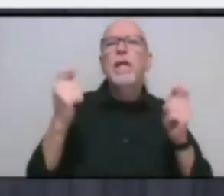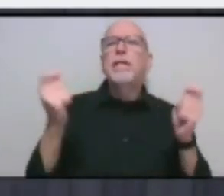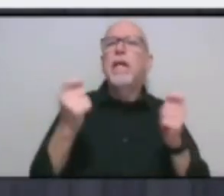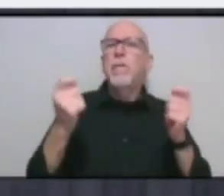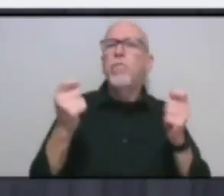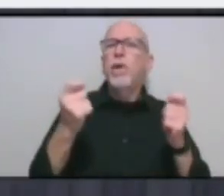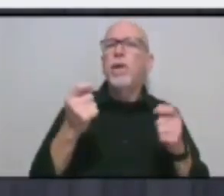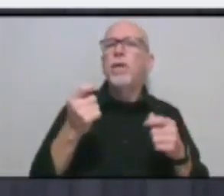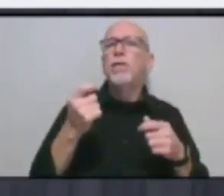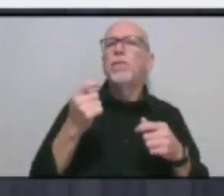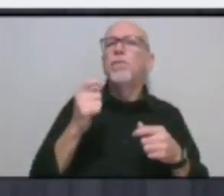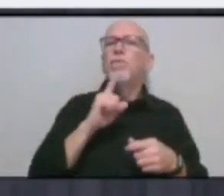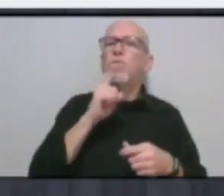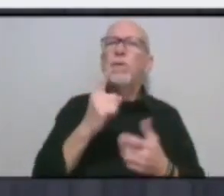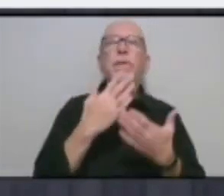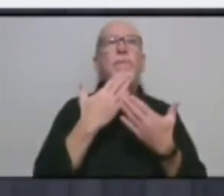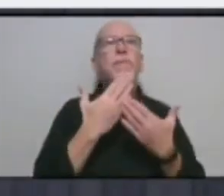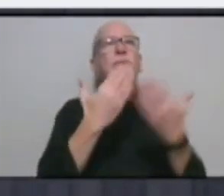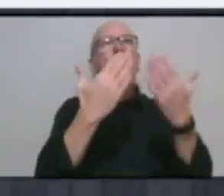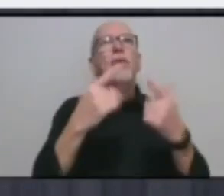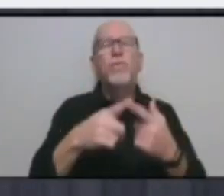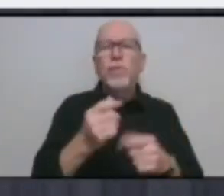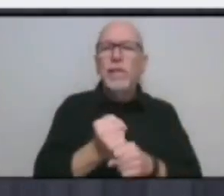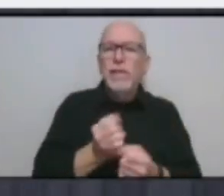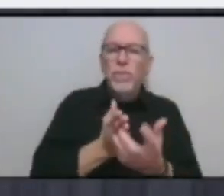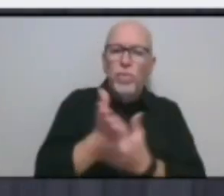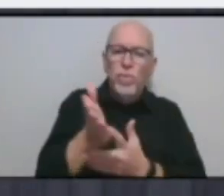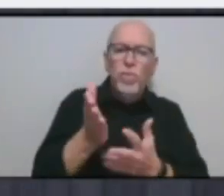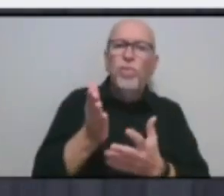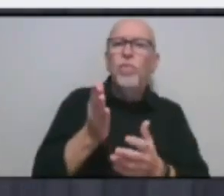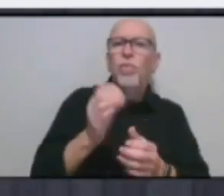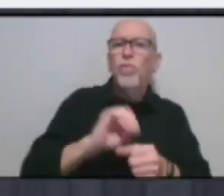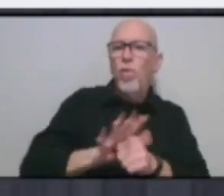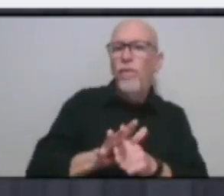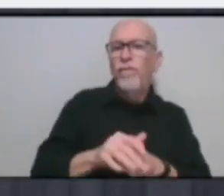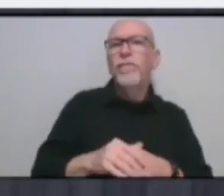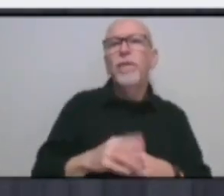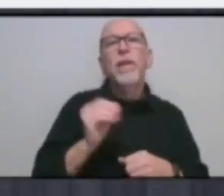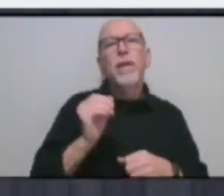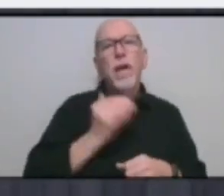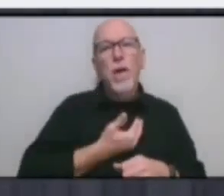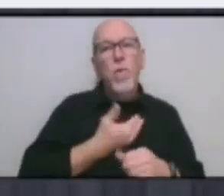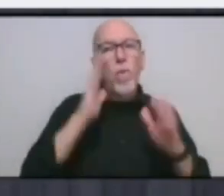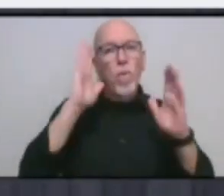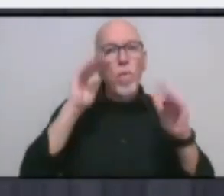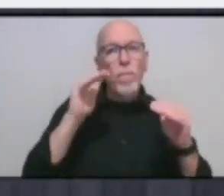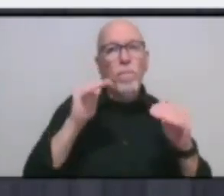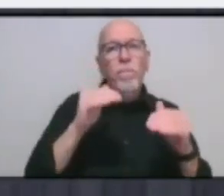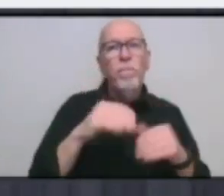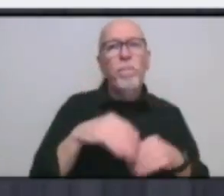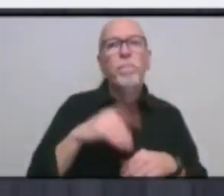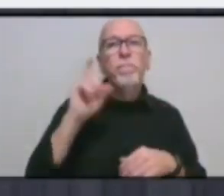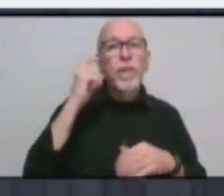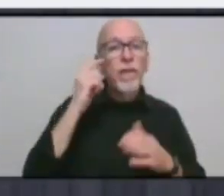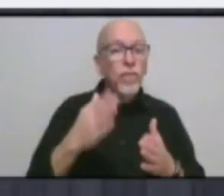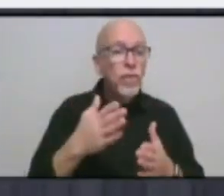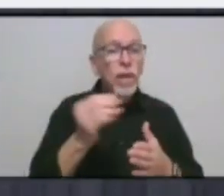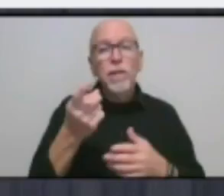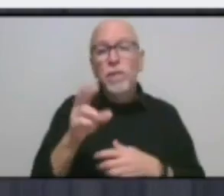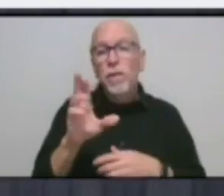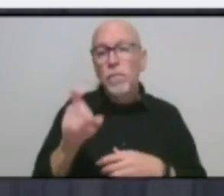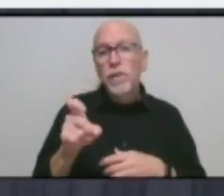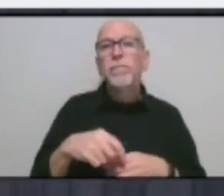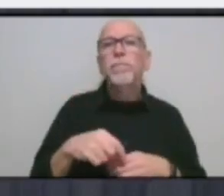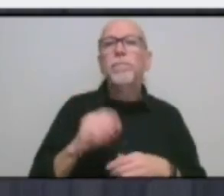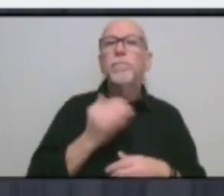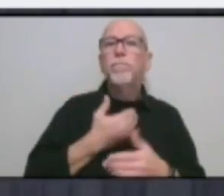the Thanksgiving of getting through COVID-19. And again, our hope, Governor and Dr. Box, is that our study